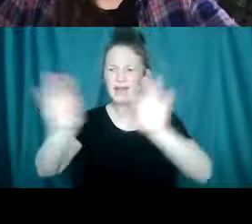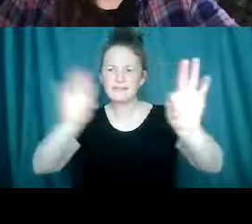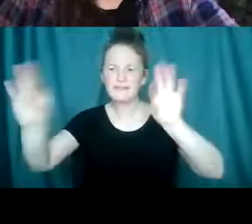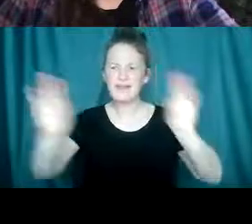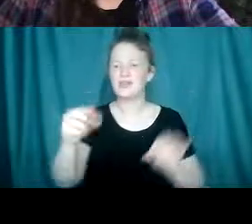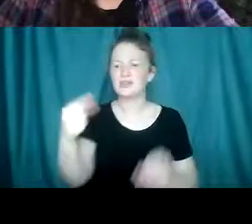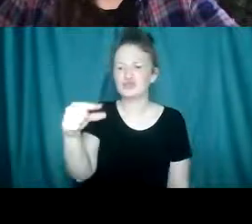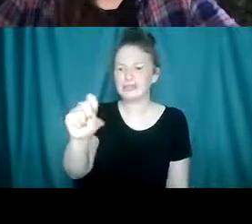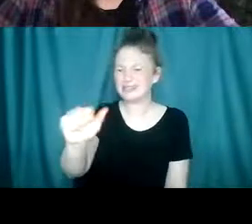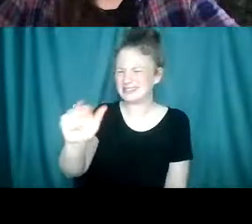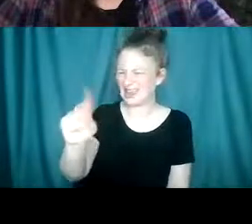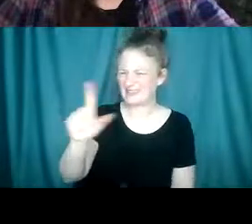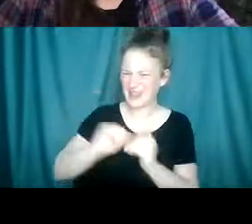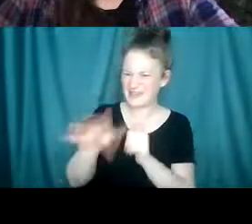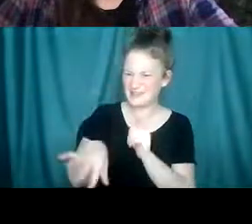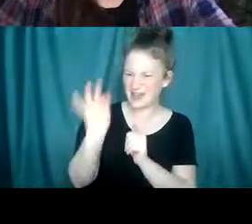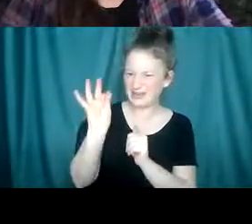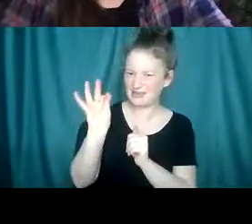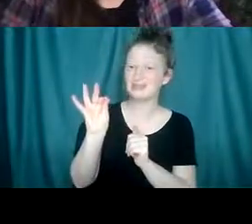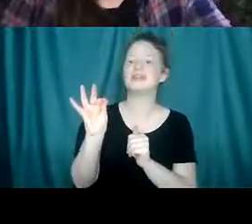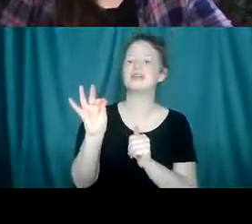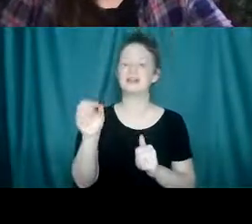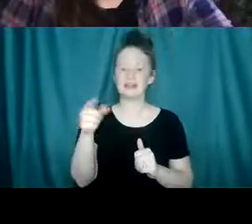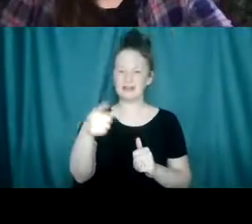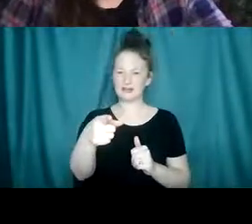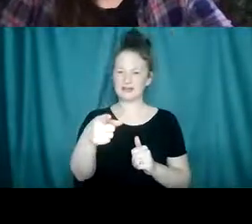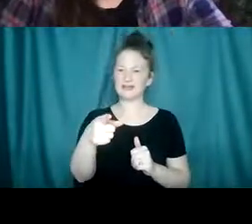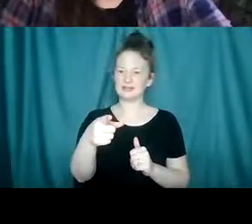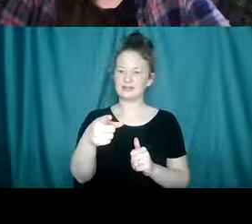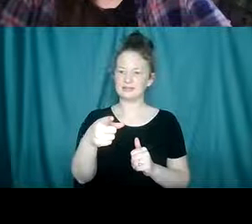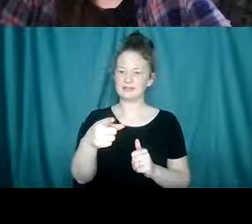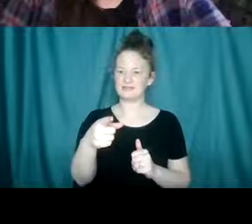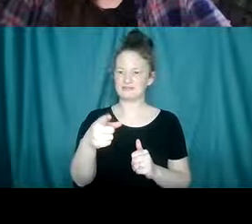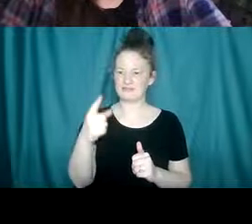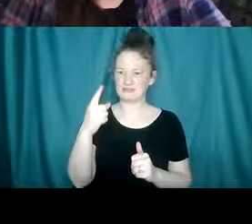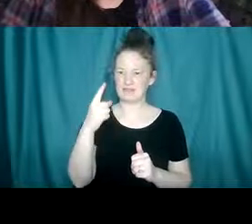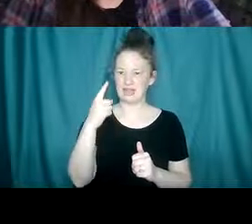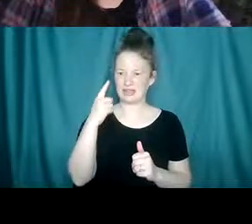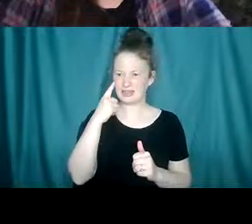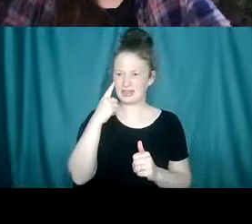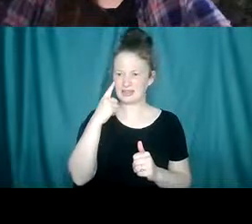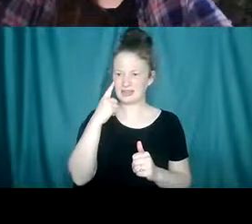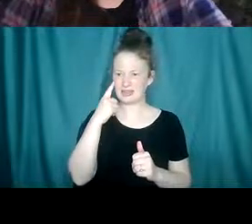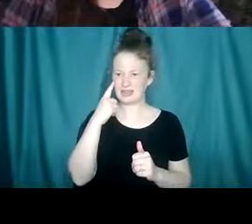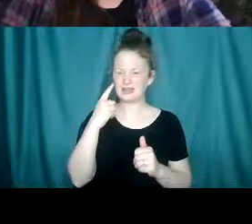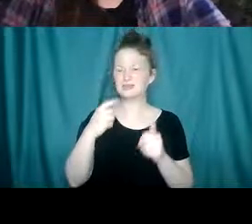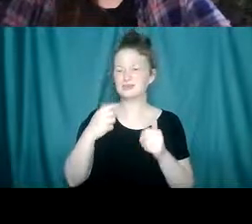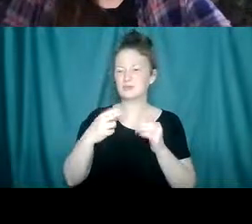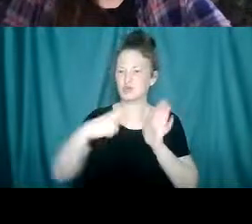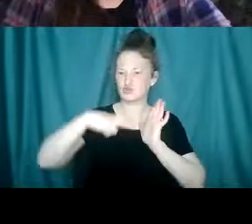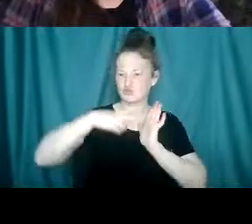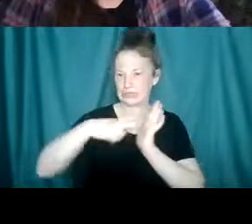for this one that I'm showing right now is really, they are just finding it on literature, and then